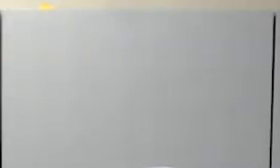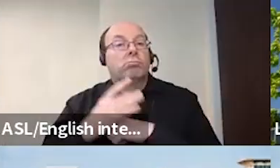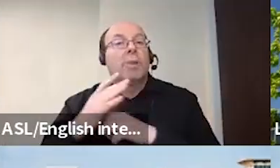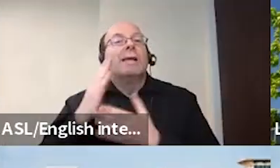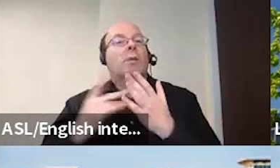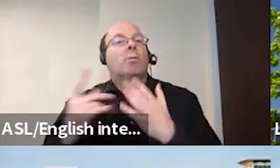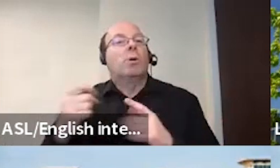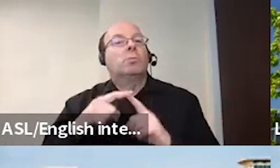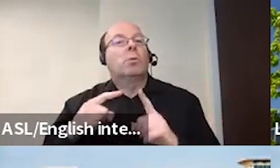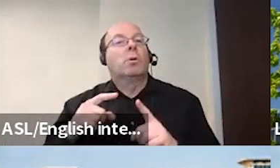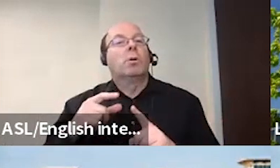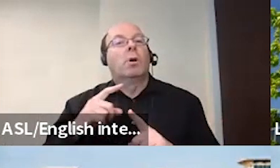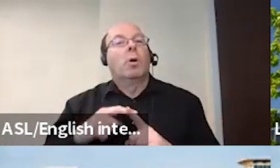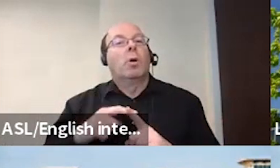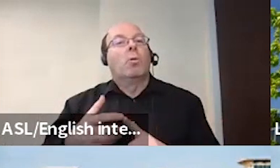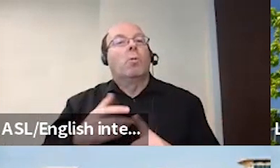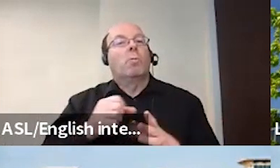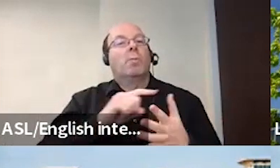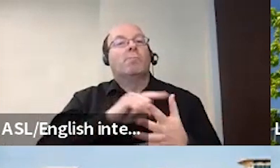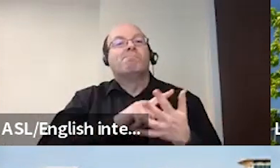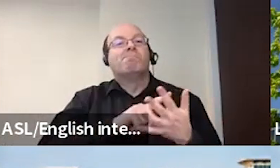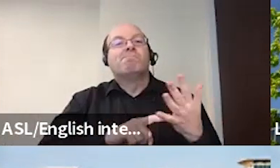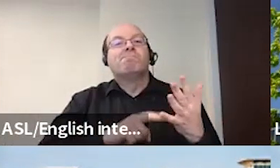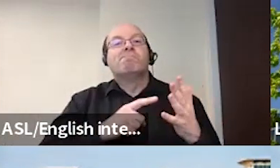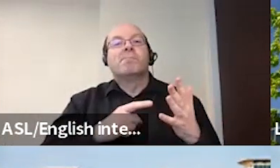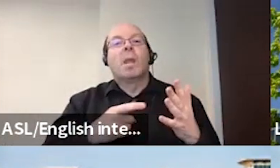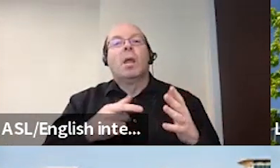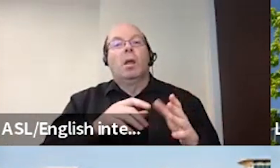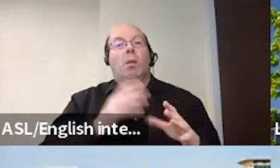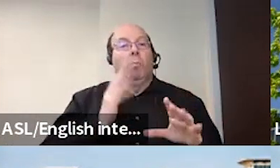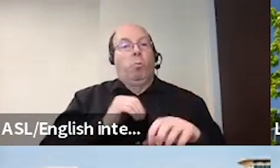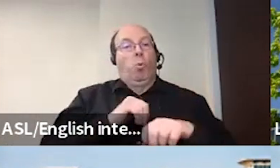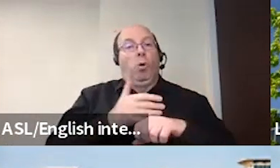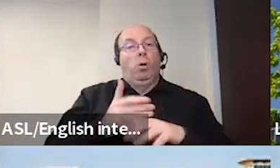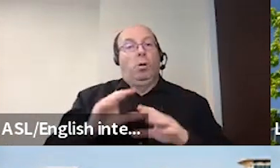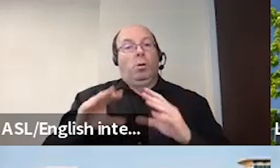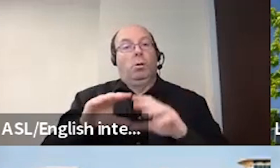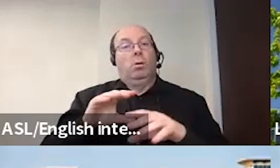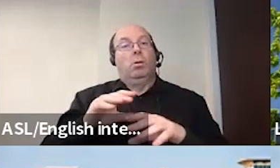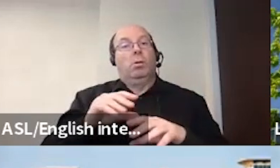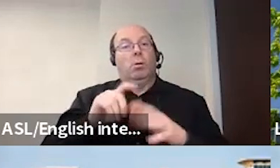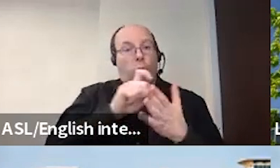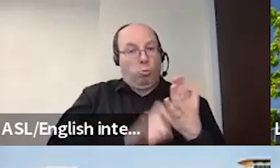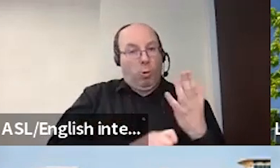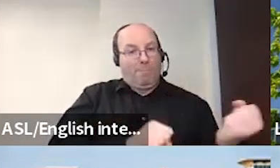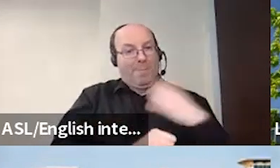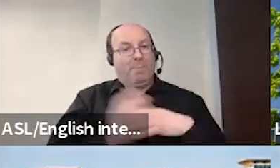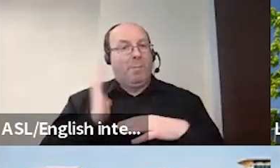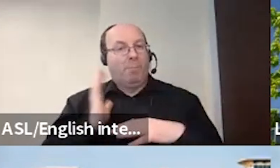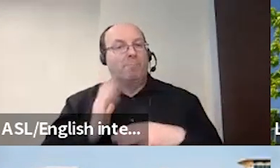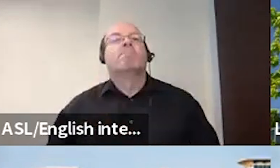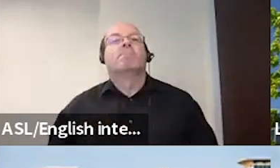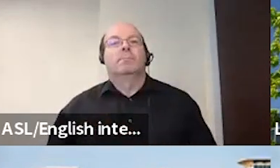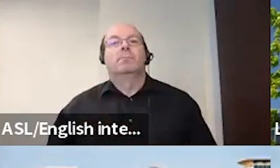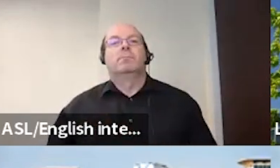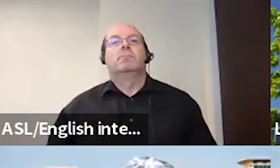of questions from the pre-submitted list that I wanted to give a few folks the opportunity to answer. So one of the questions,